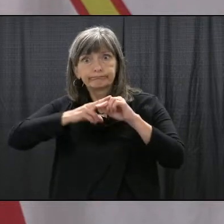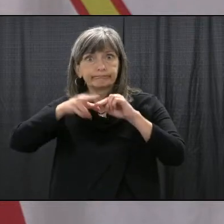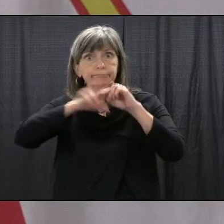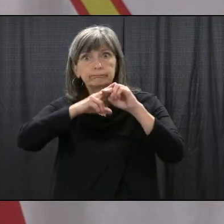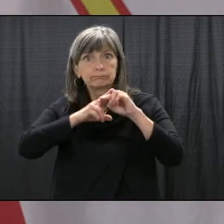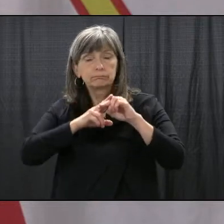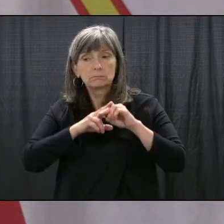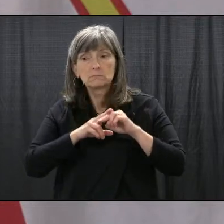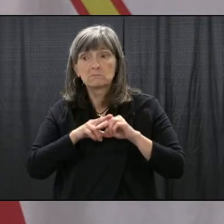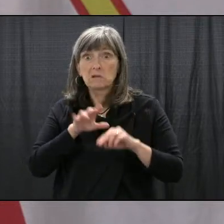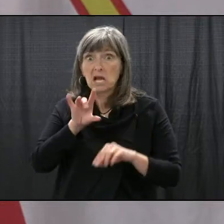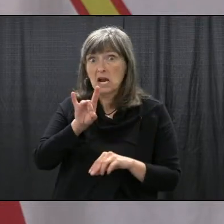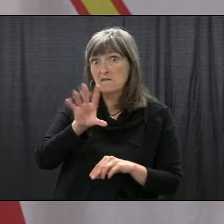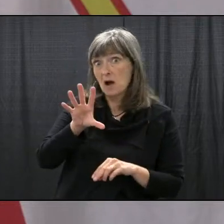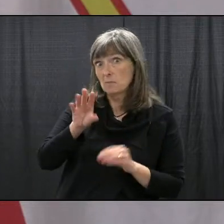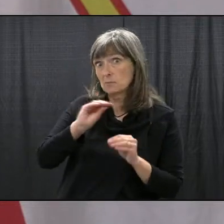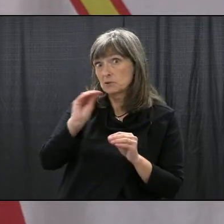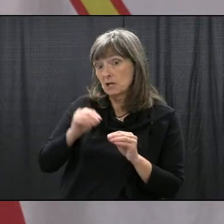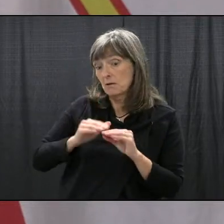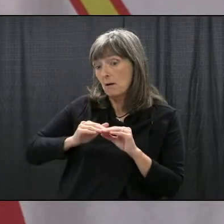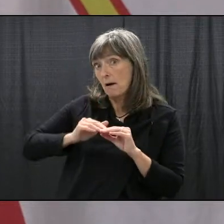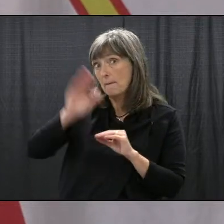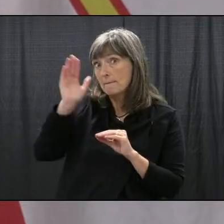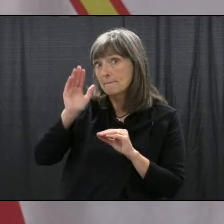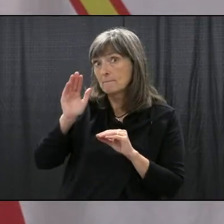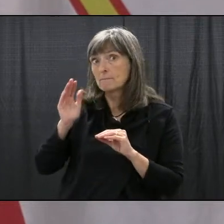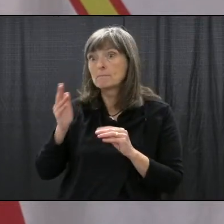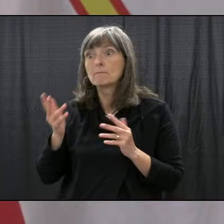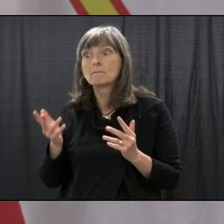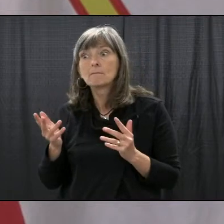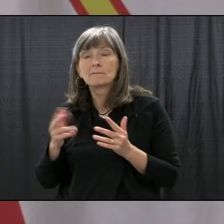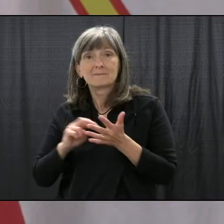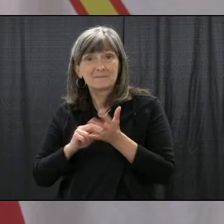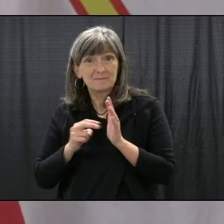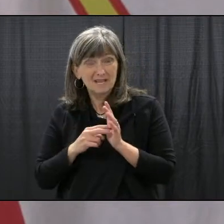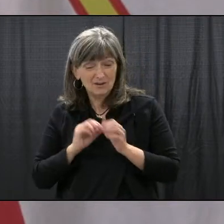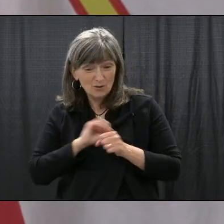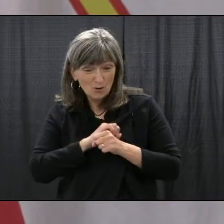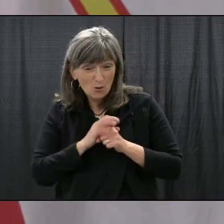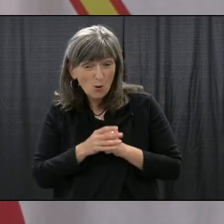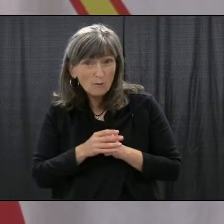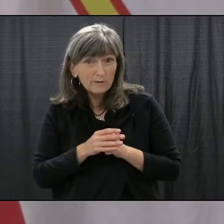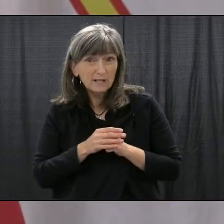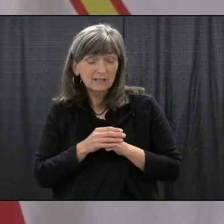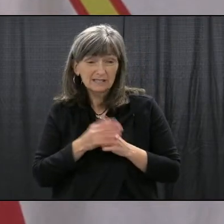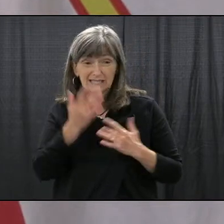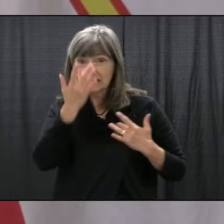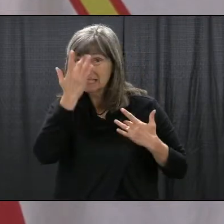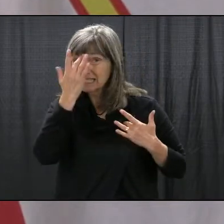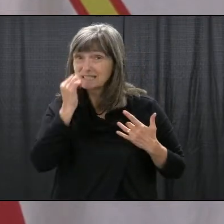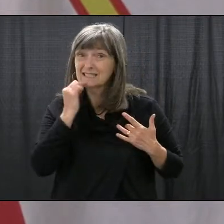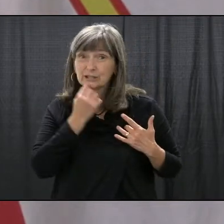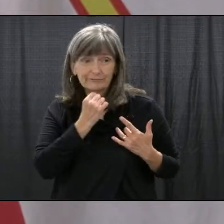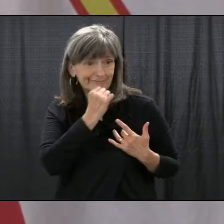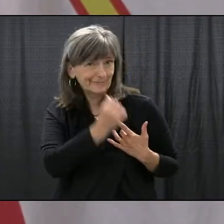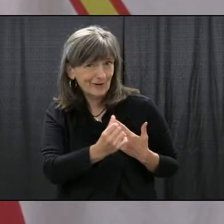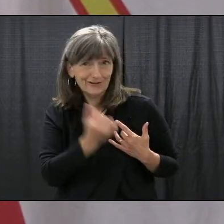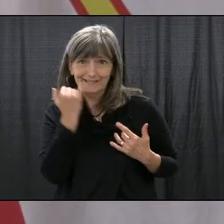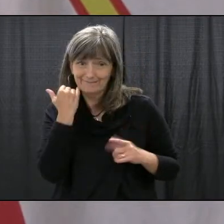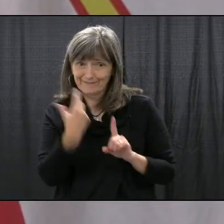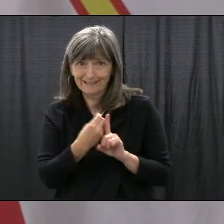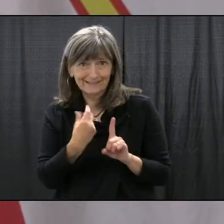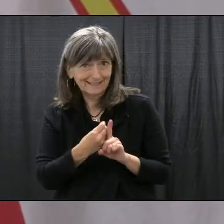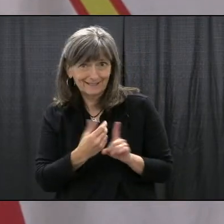can get to that 85% mark, the risk of COVID causing severe disease, the risk of COVID spreading,